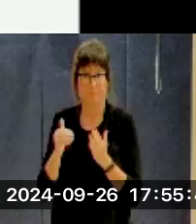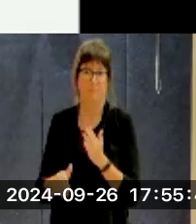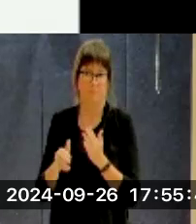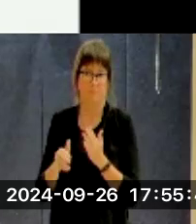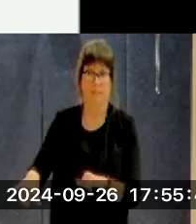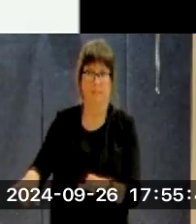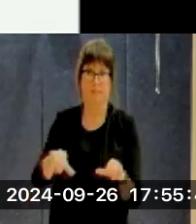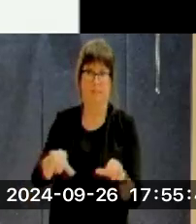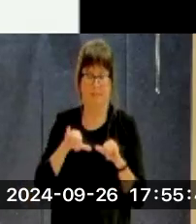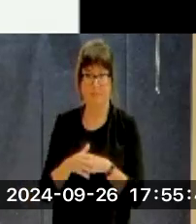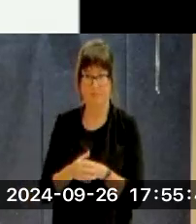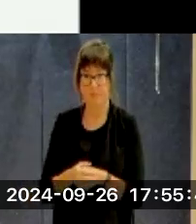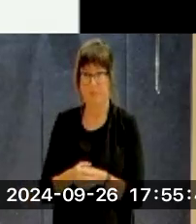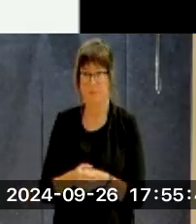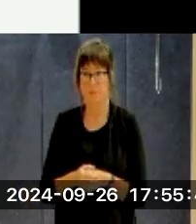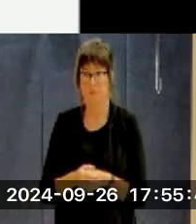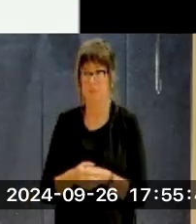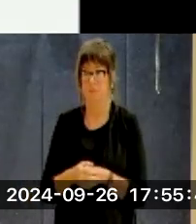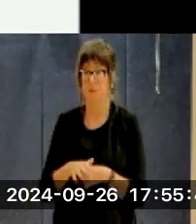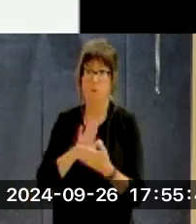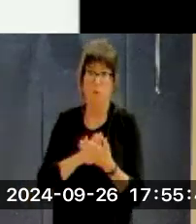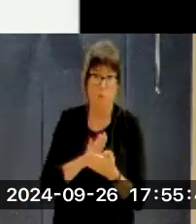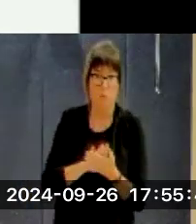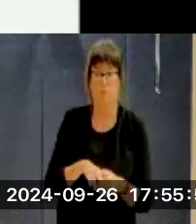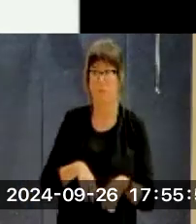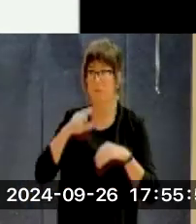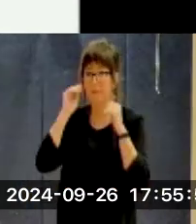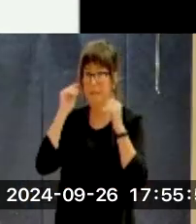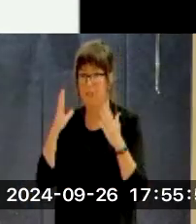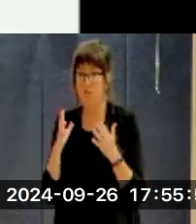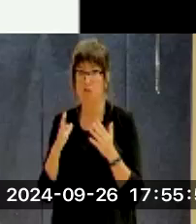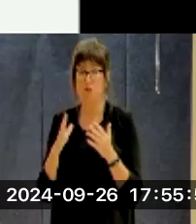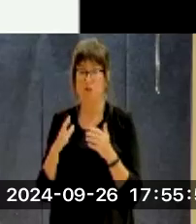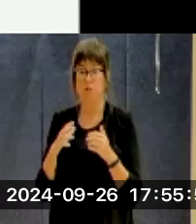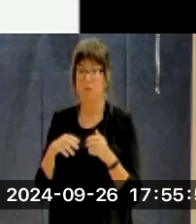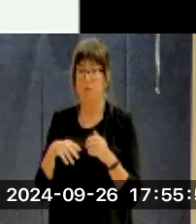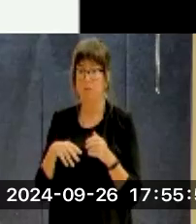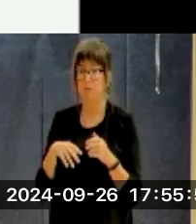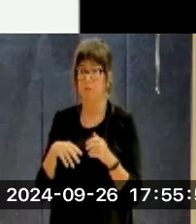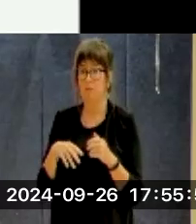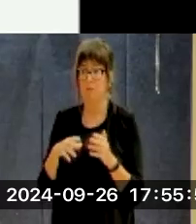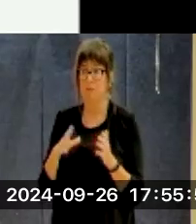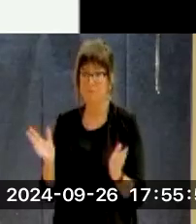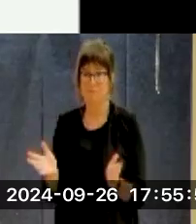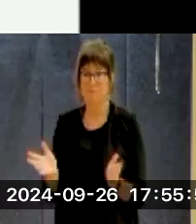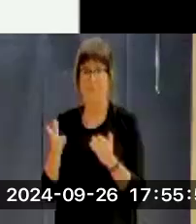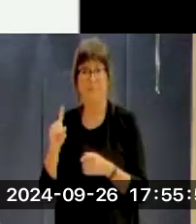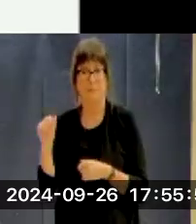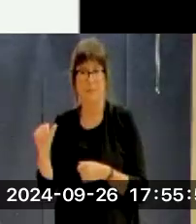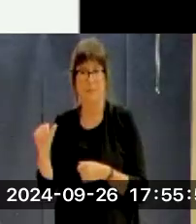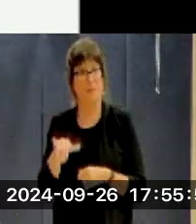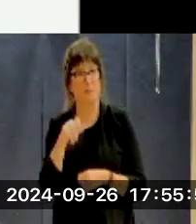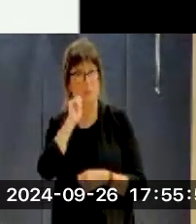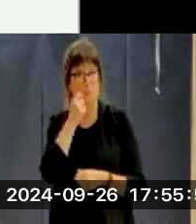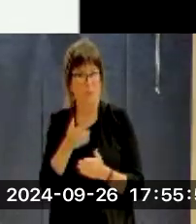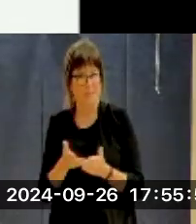the board, from school sites, teachers lifting up disability as a cool thing or something positive,